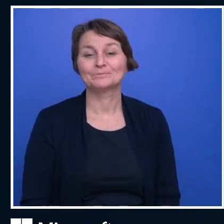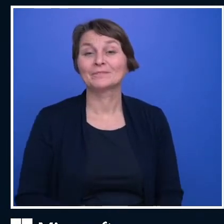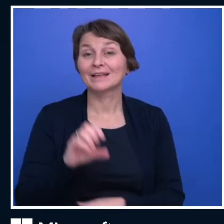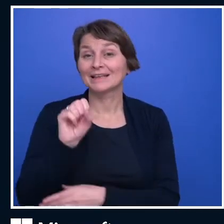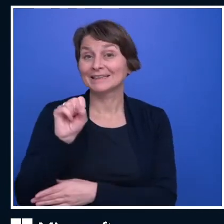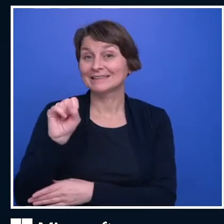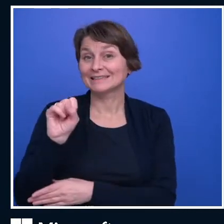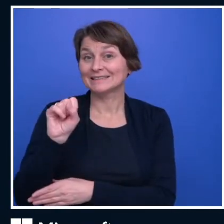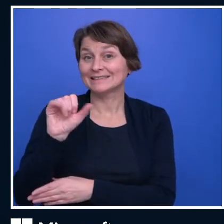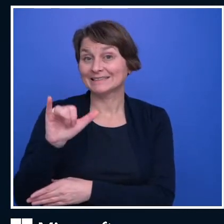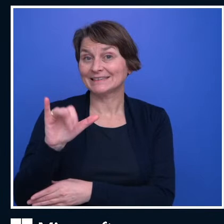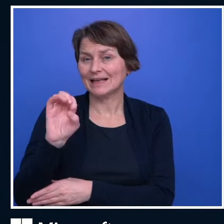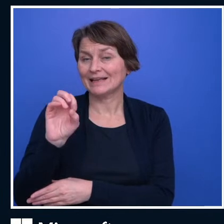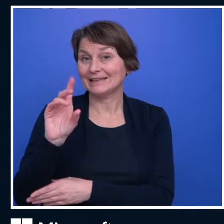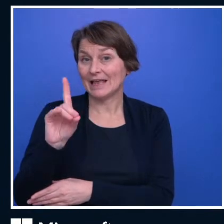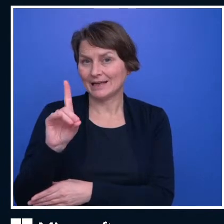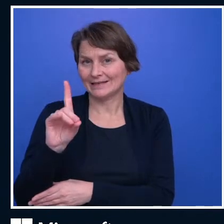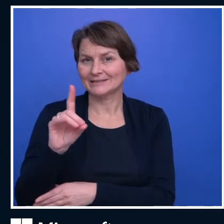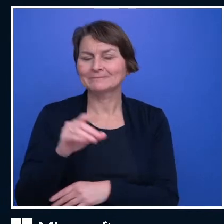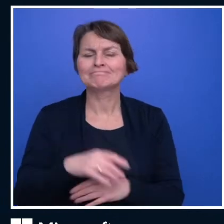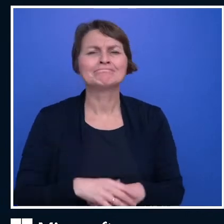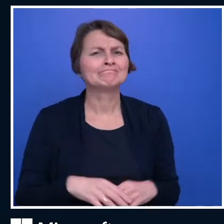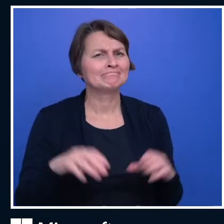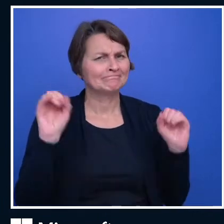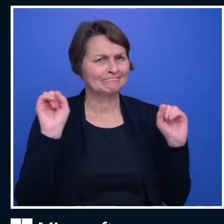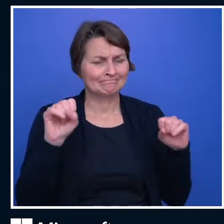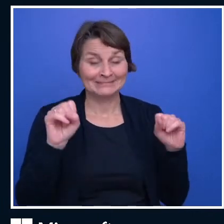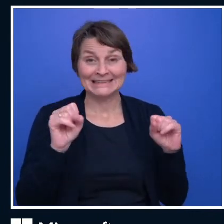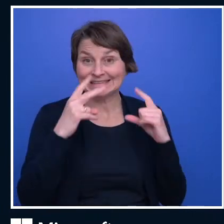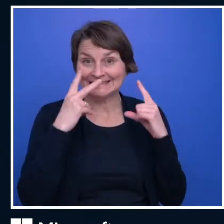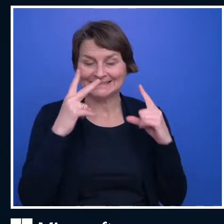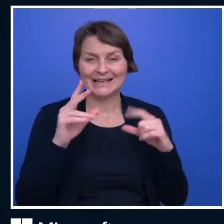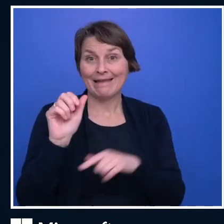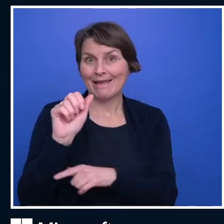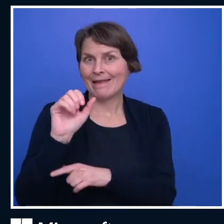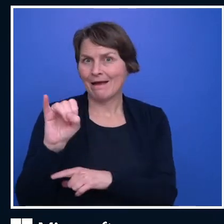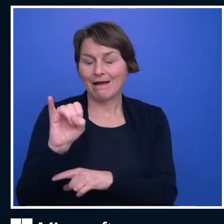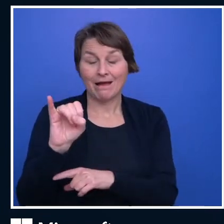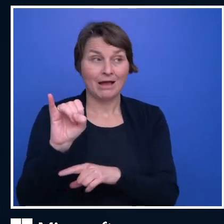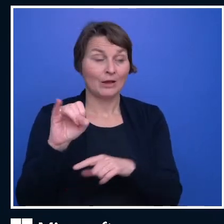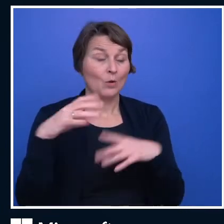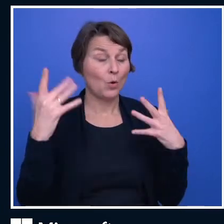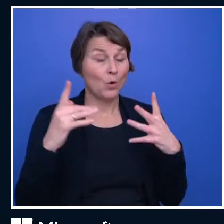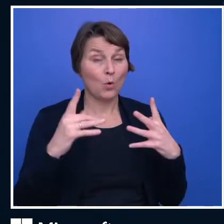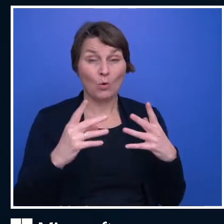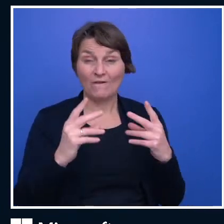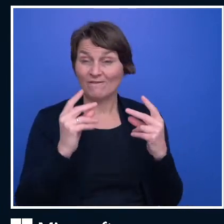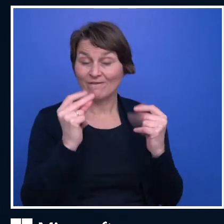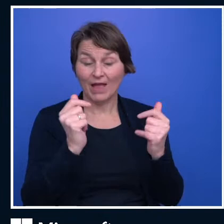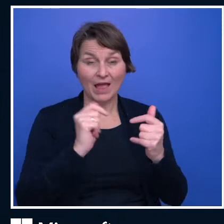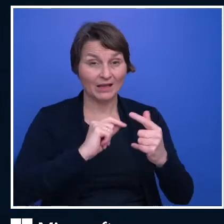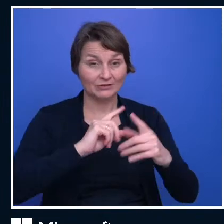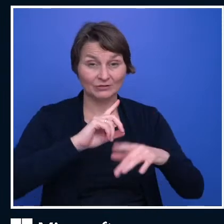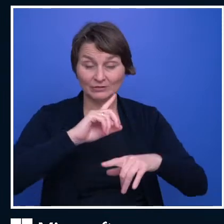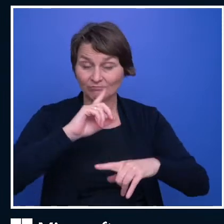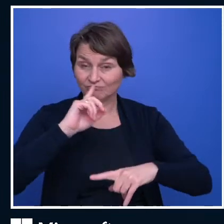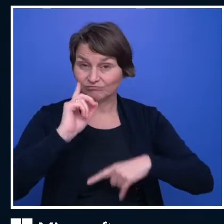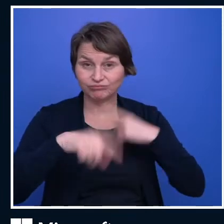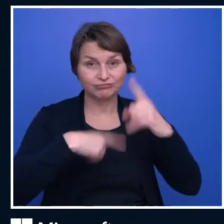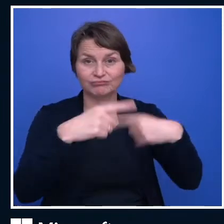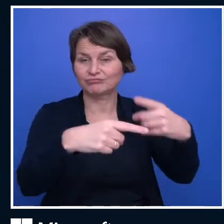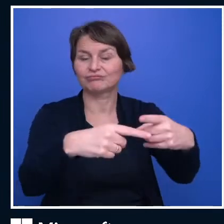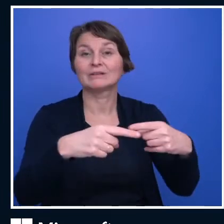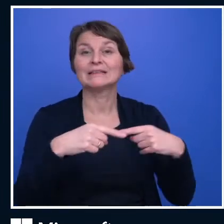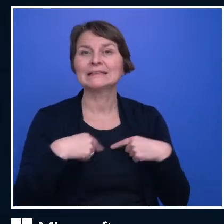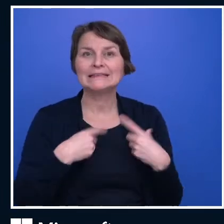really advancing. We have tutorial videos coming out. We have blog posts coming out almost every day for a research that's happening, for example,